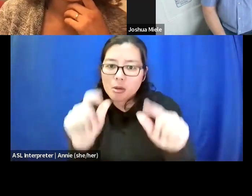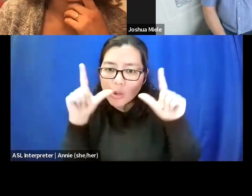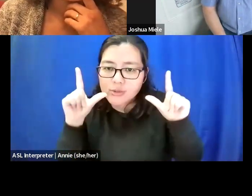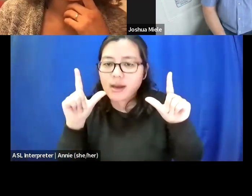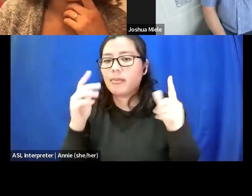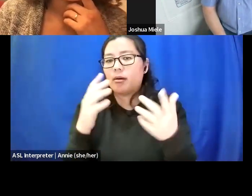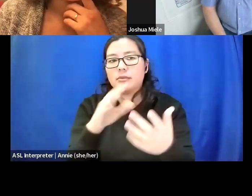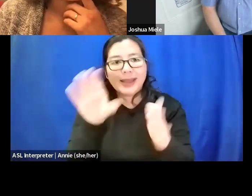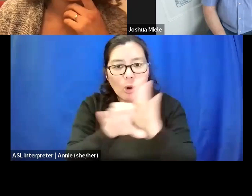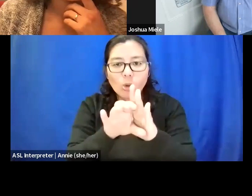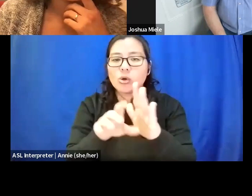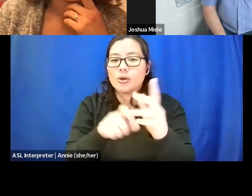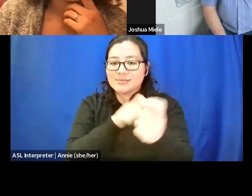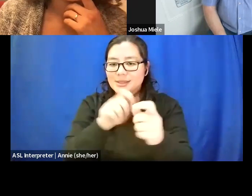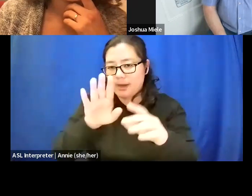his